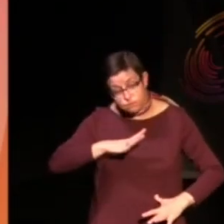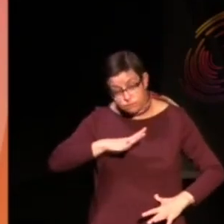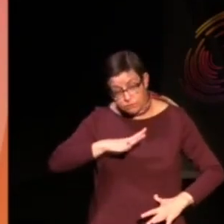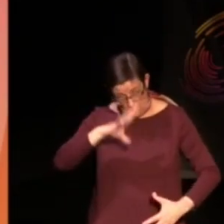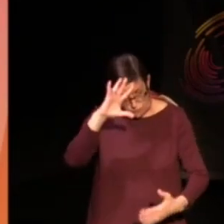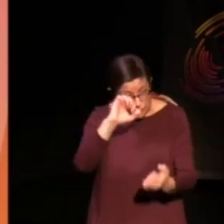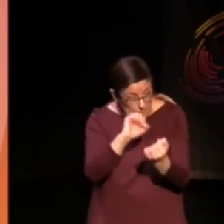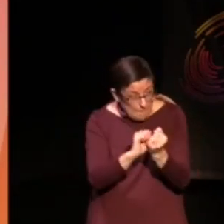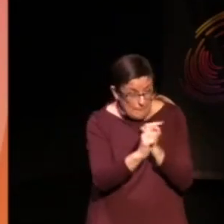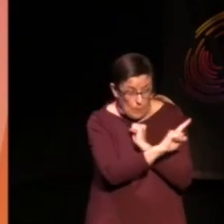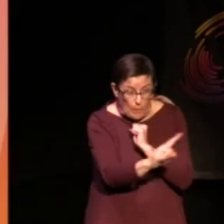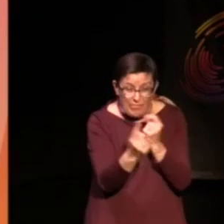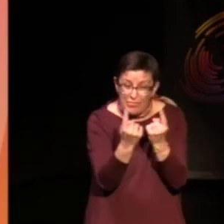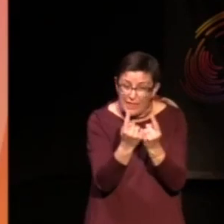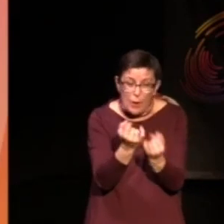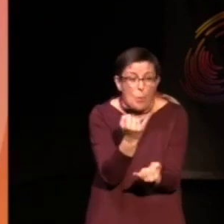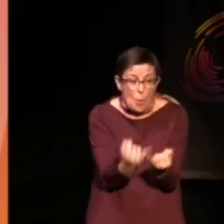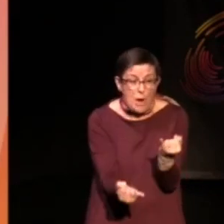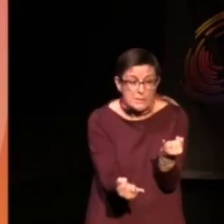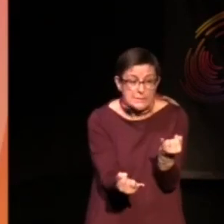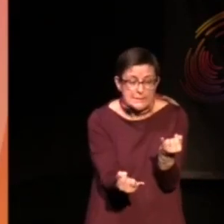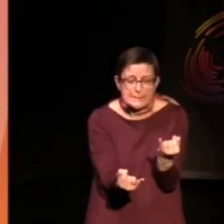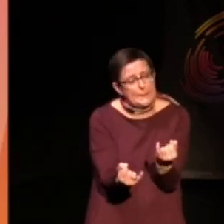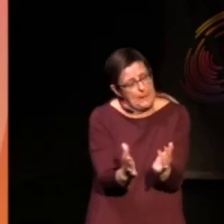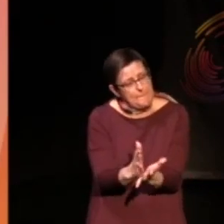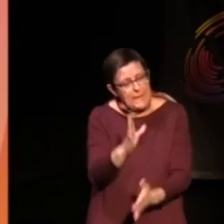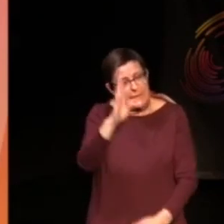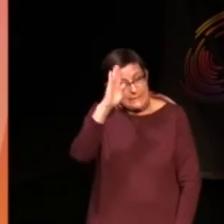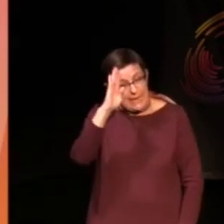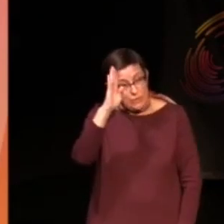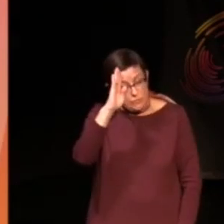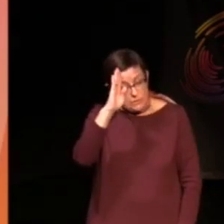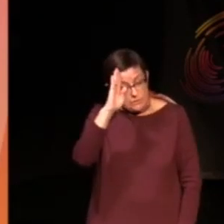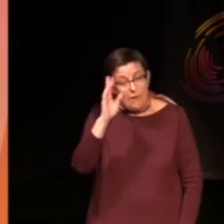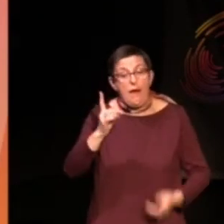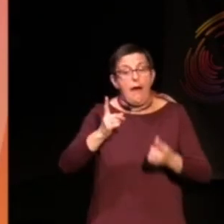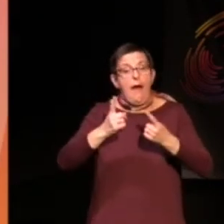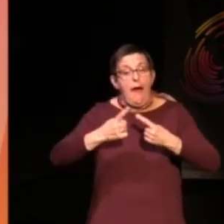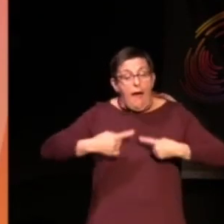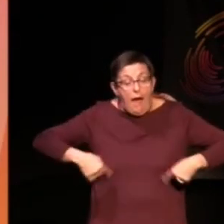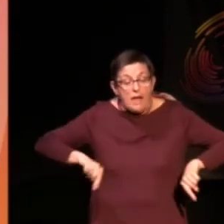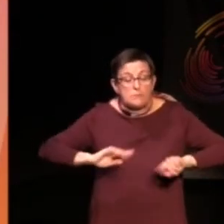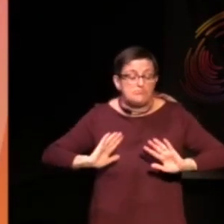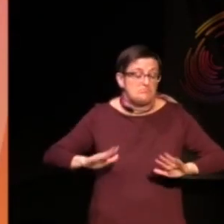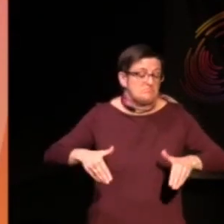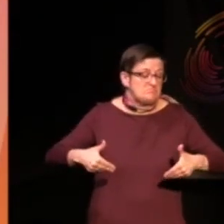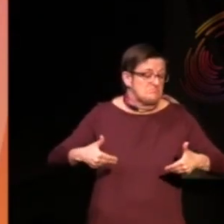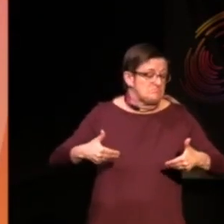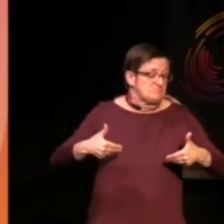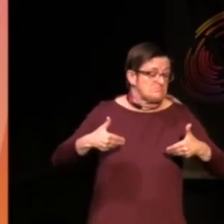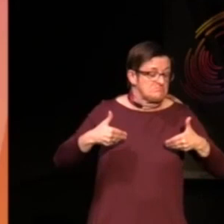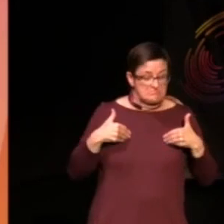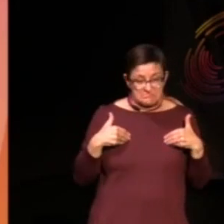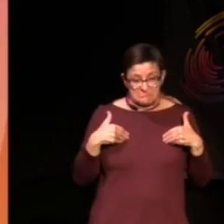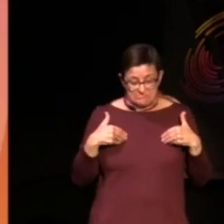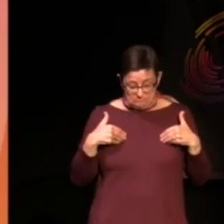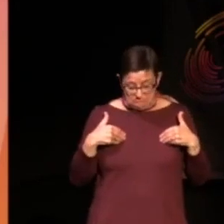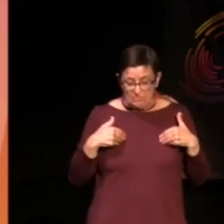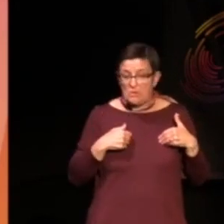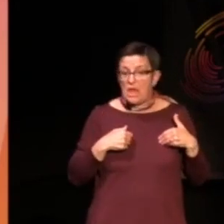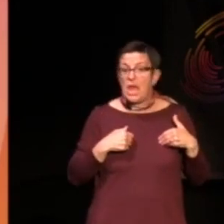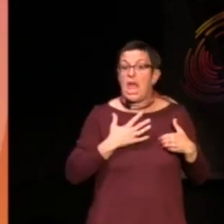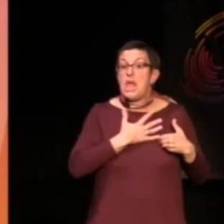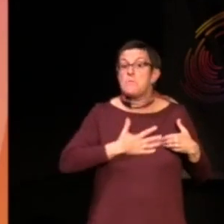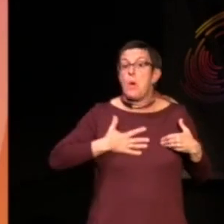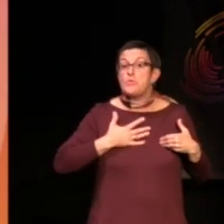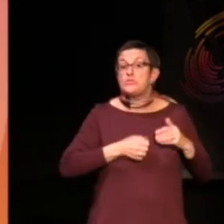much more debilitating and much more dangerous, it is actually the lack of all emotions, the